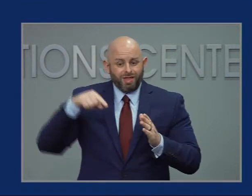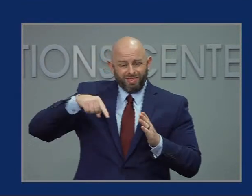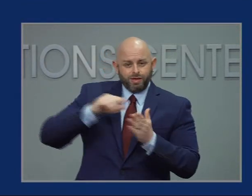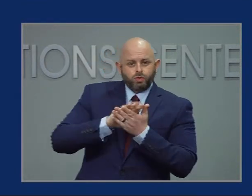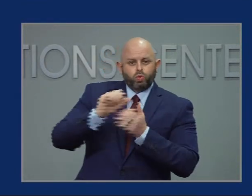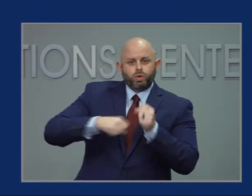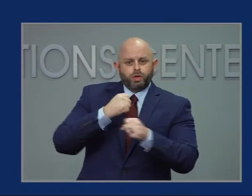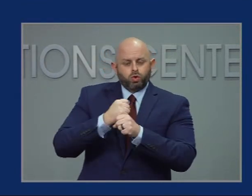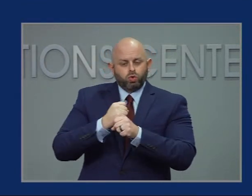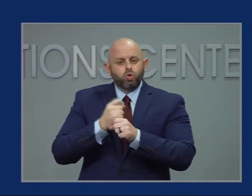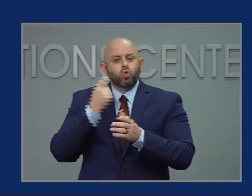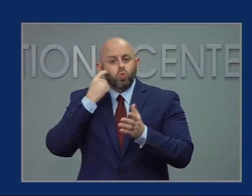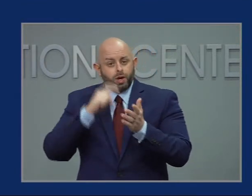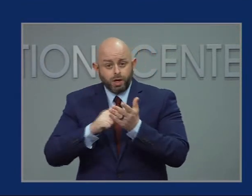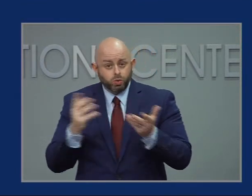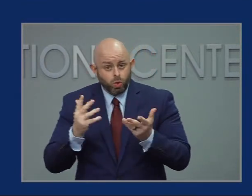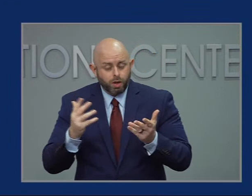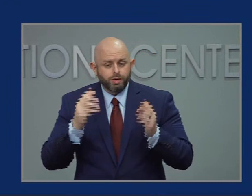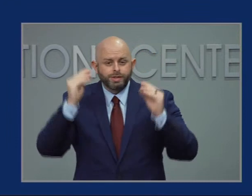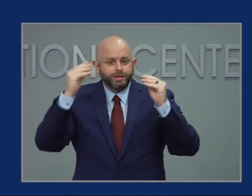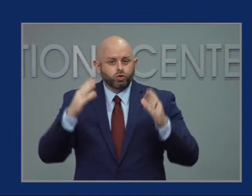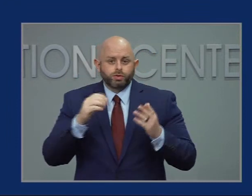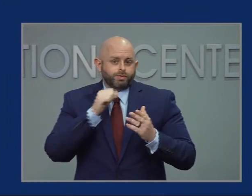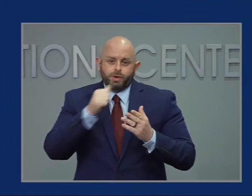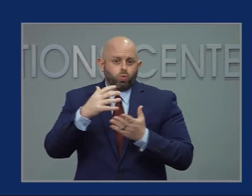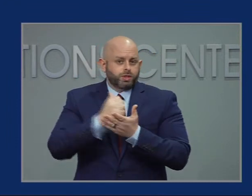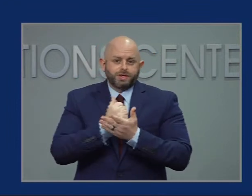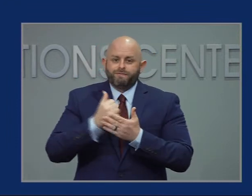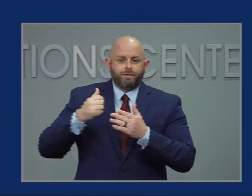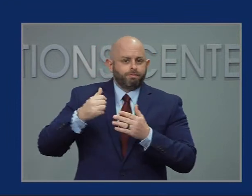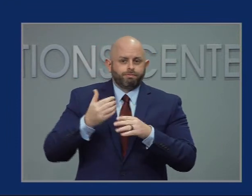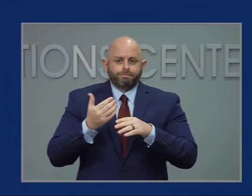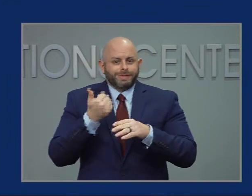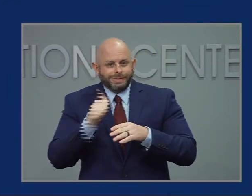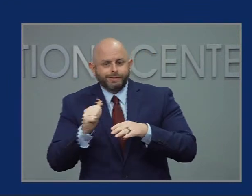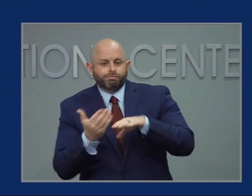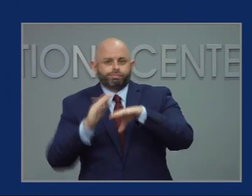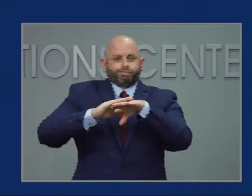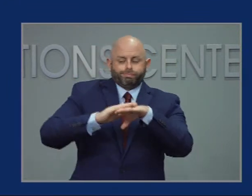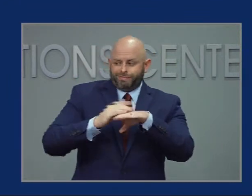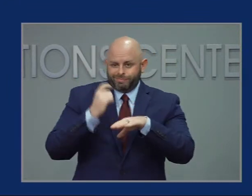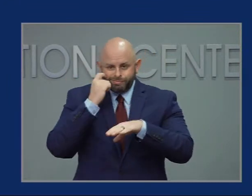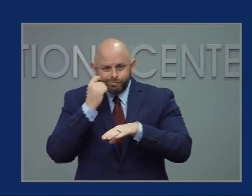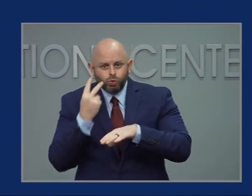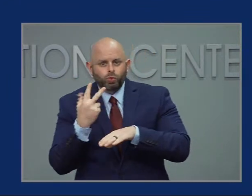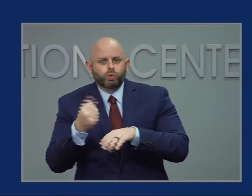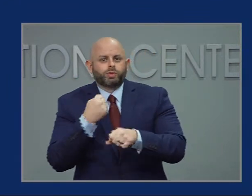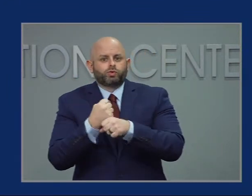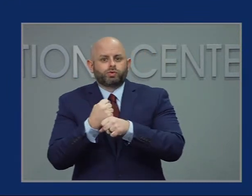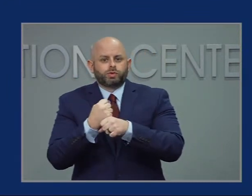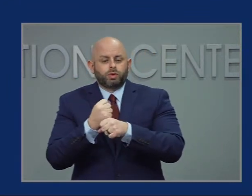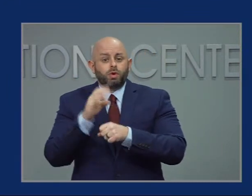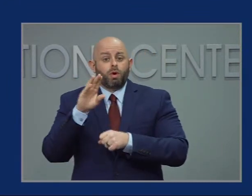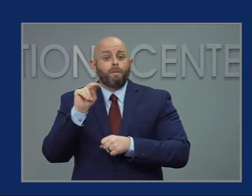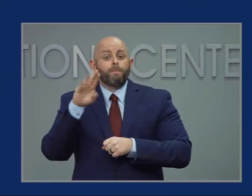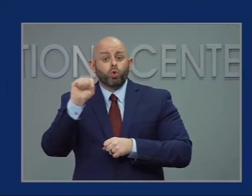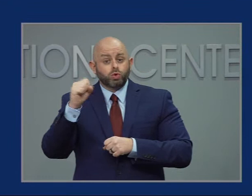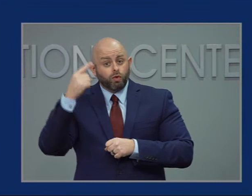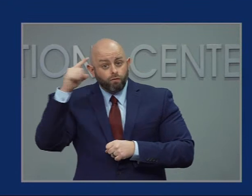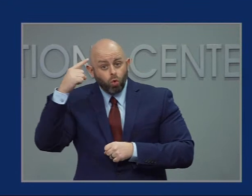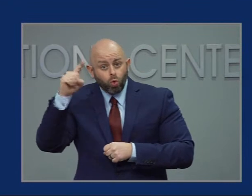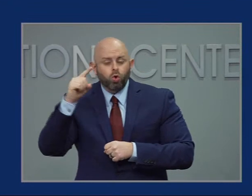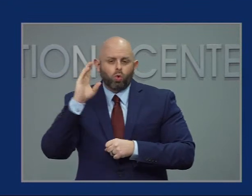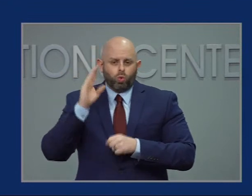that recognizes that educators have not received any compensation increases over the last couple years, so this bonus would be